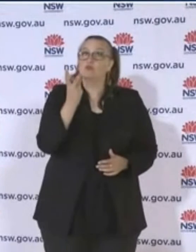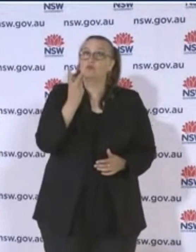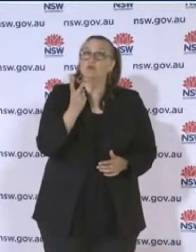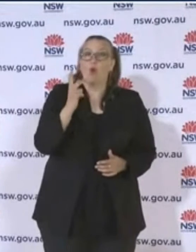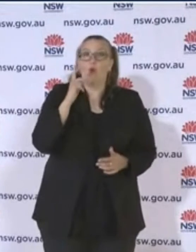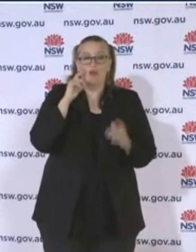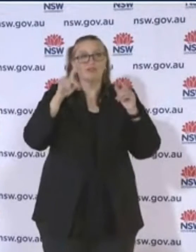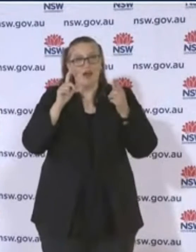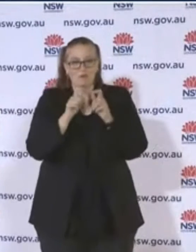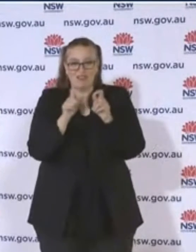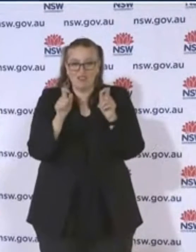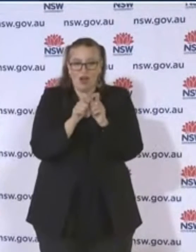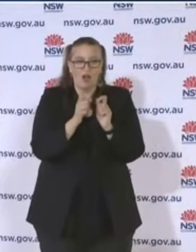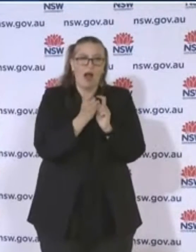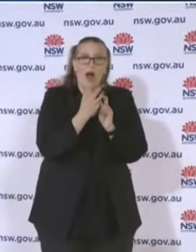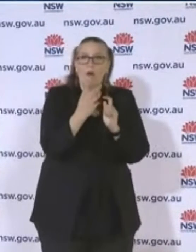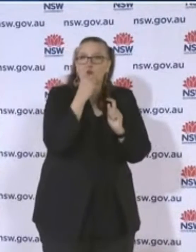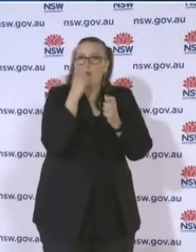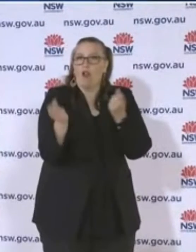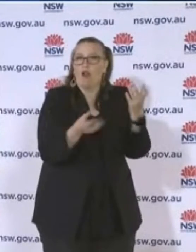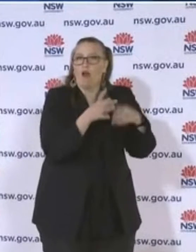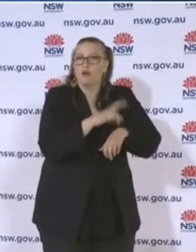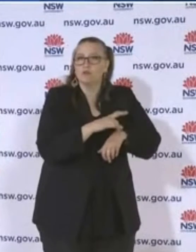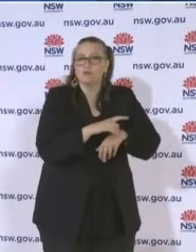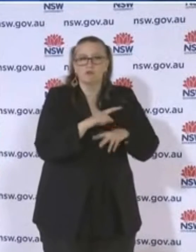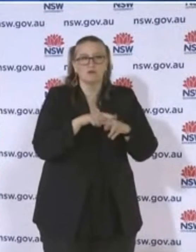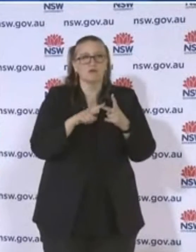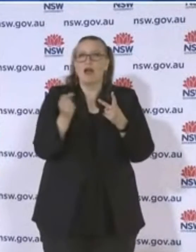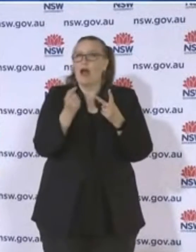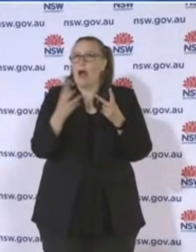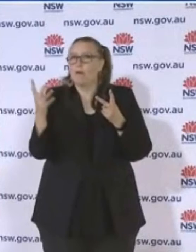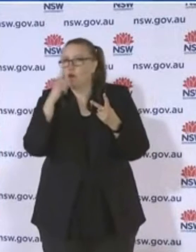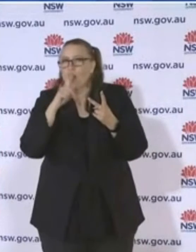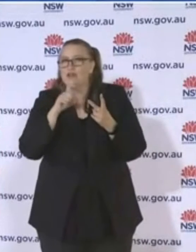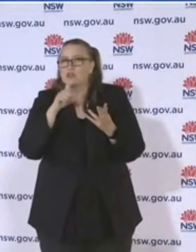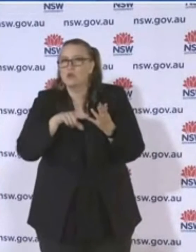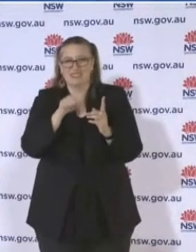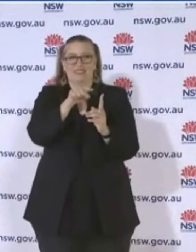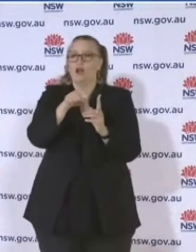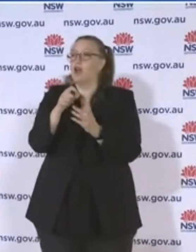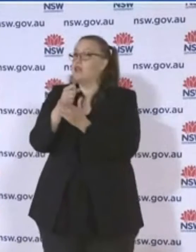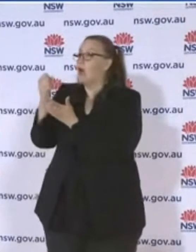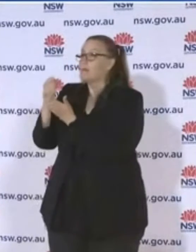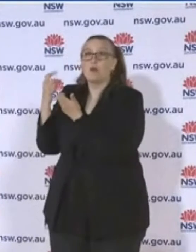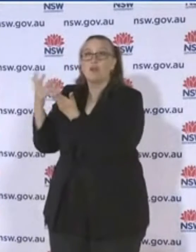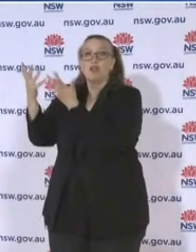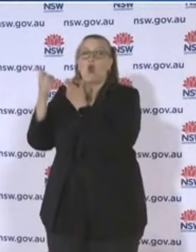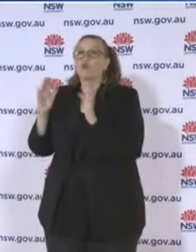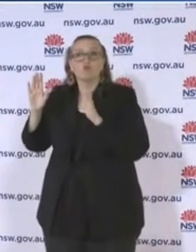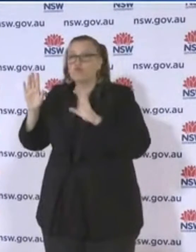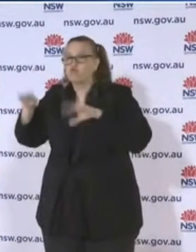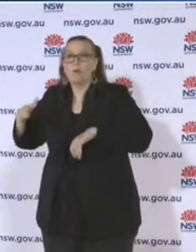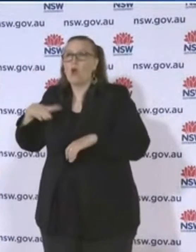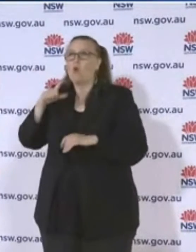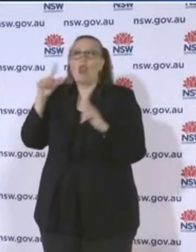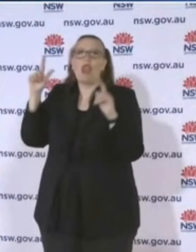that's the recommendation that's come through from the Doherty report. We'll be doing a lot of things differently when we hit 70%. We'll be transitioning